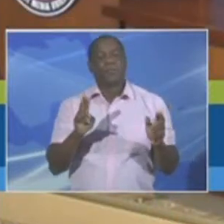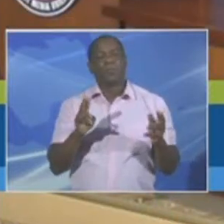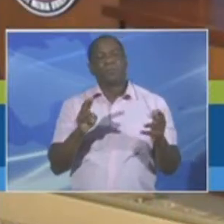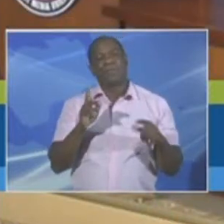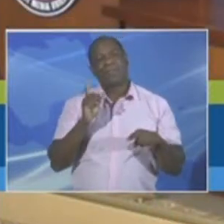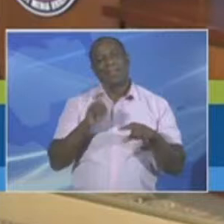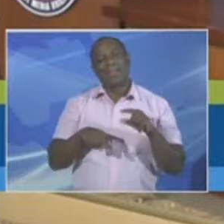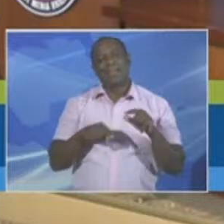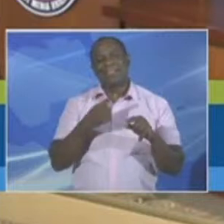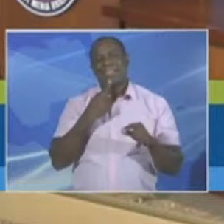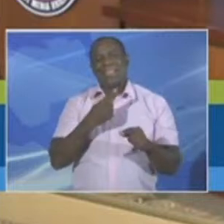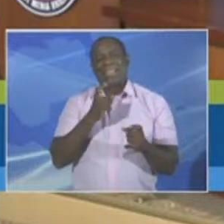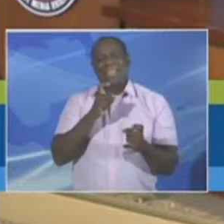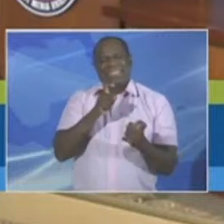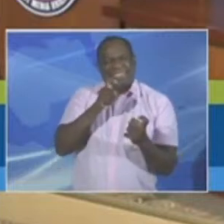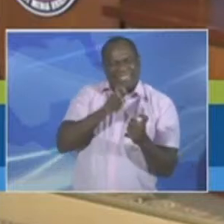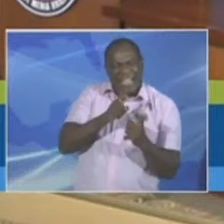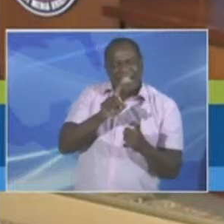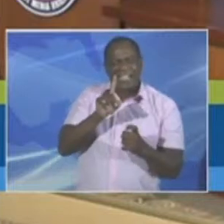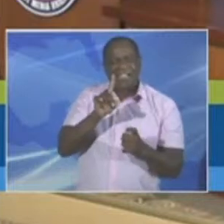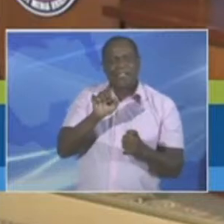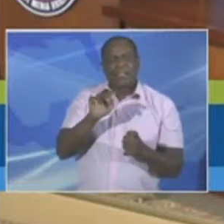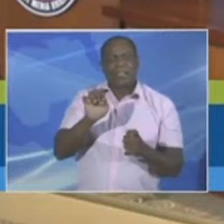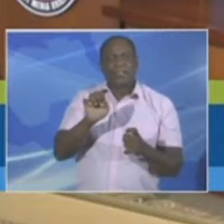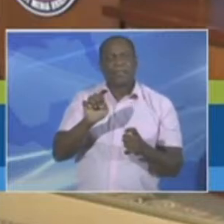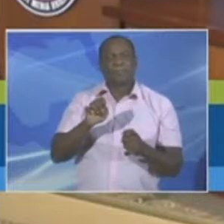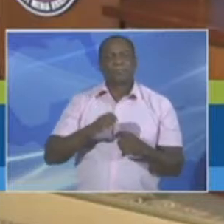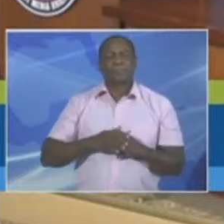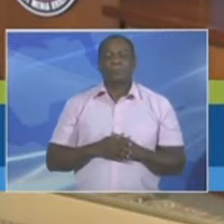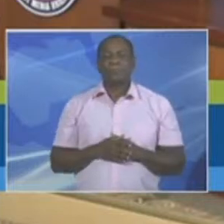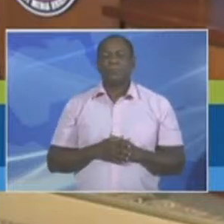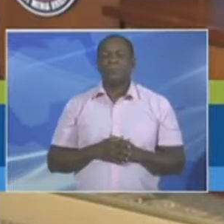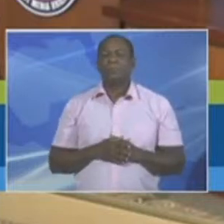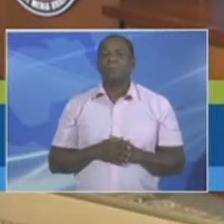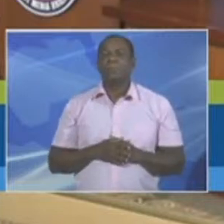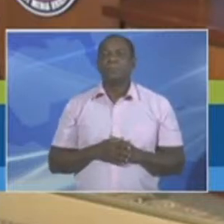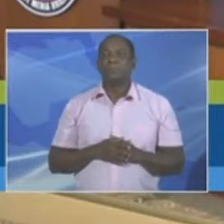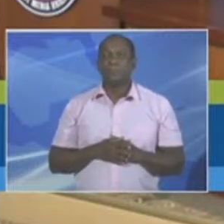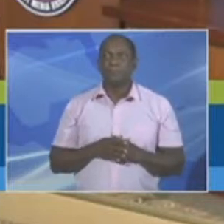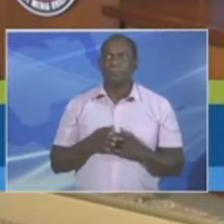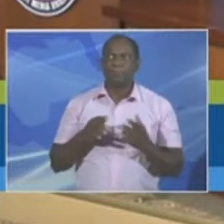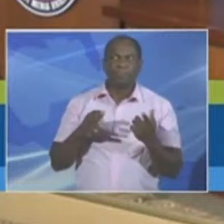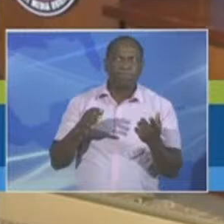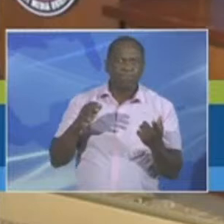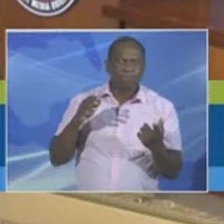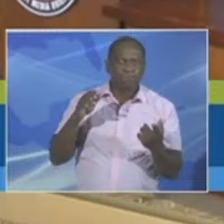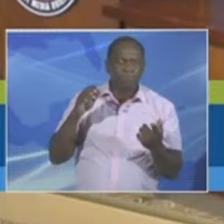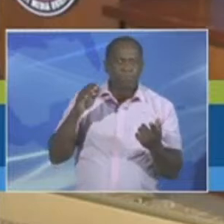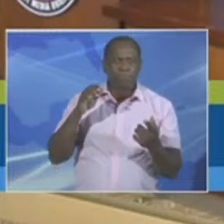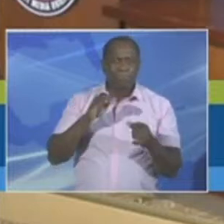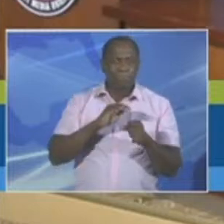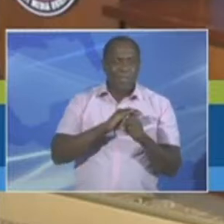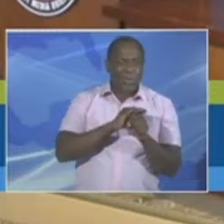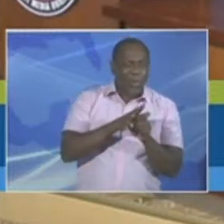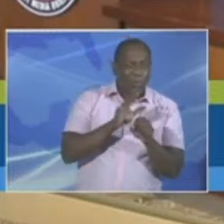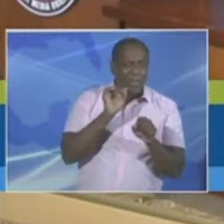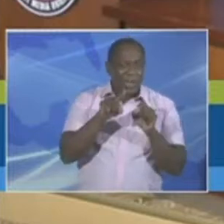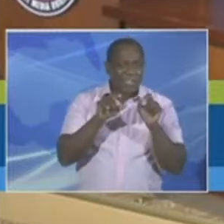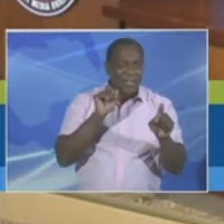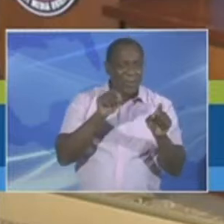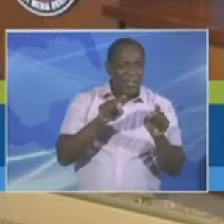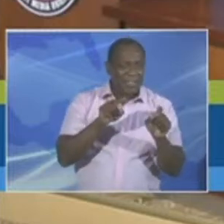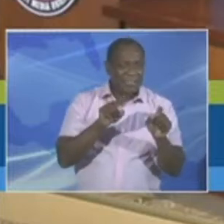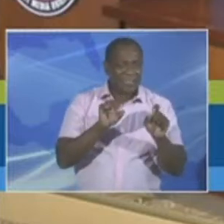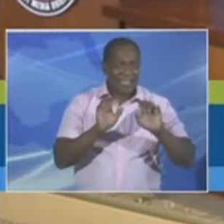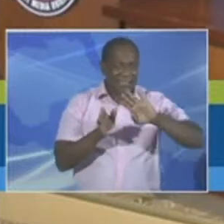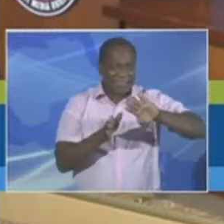Prime Minister, can we move away from the COVID front, if you don't mind? Well, if we are able to move away from the COVID front